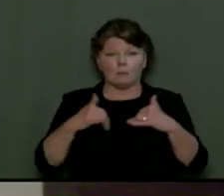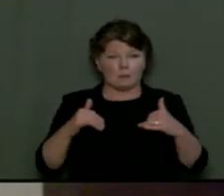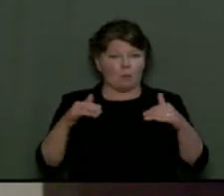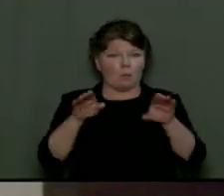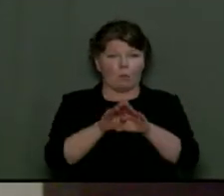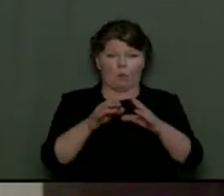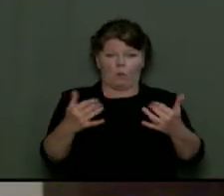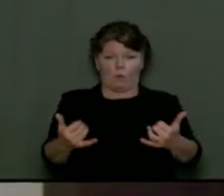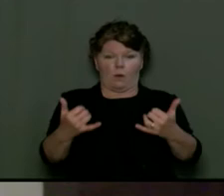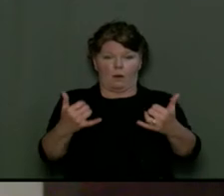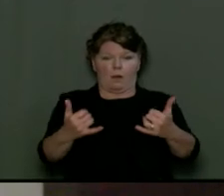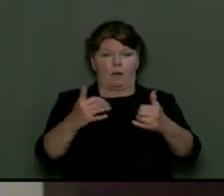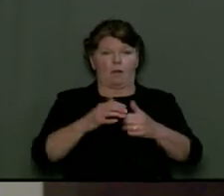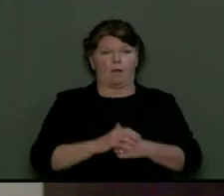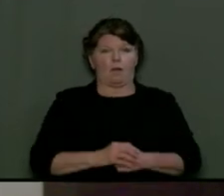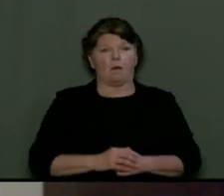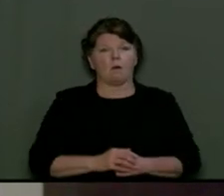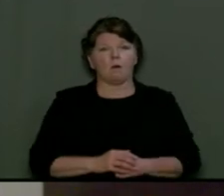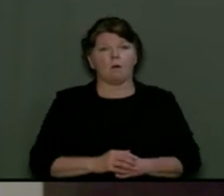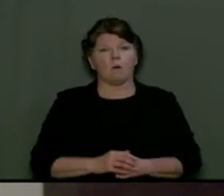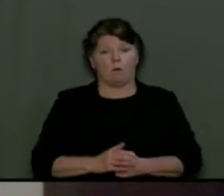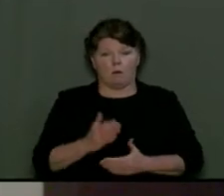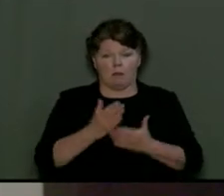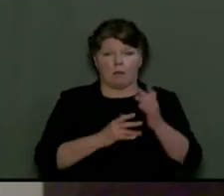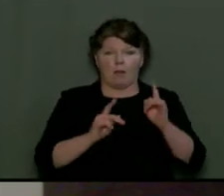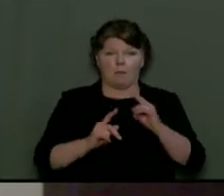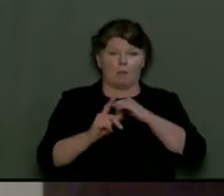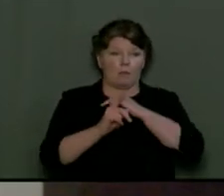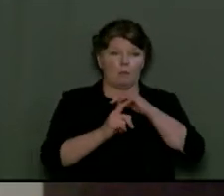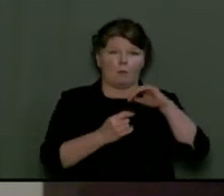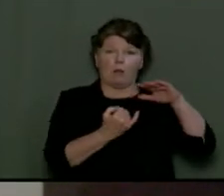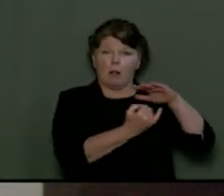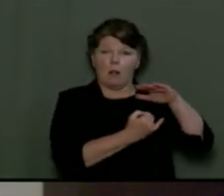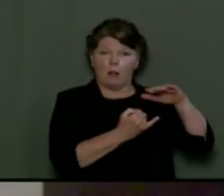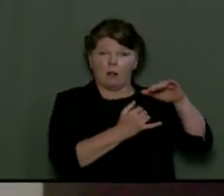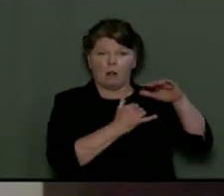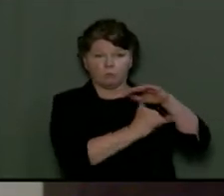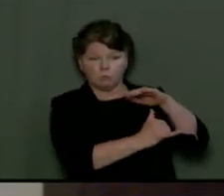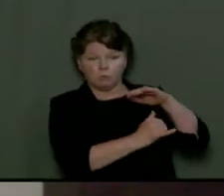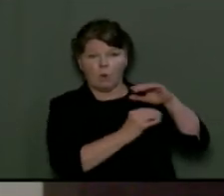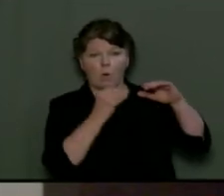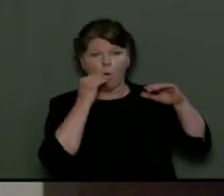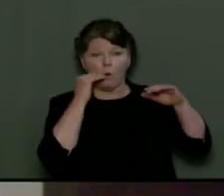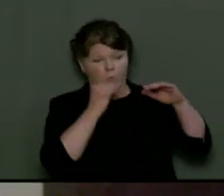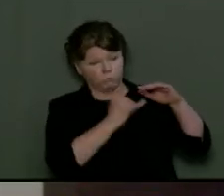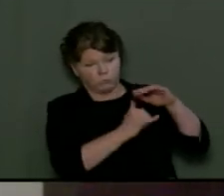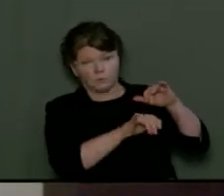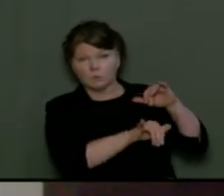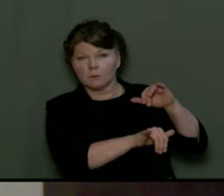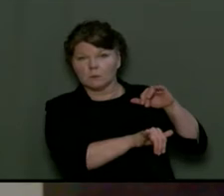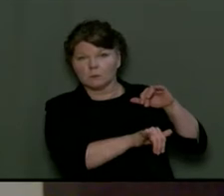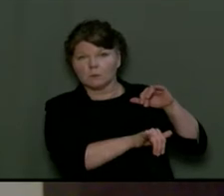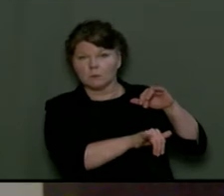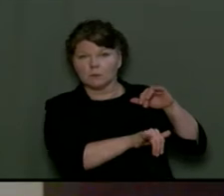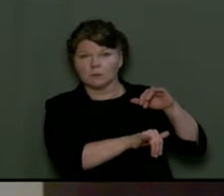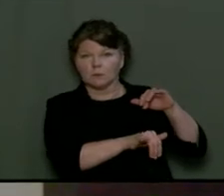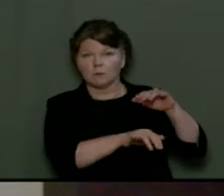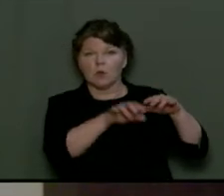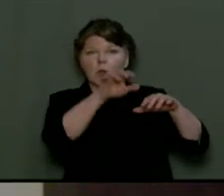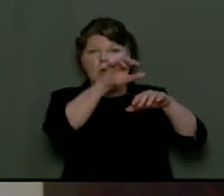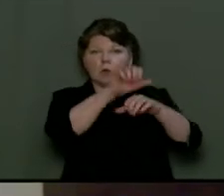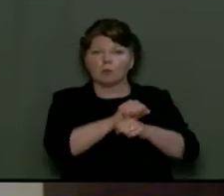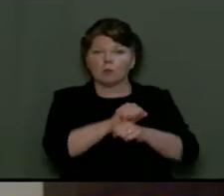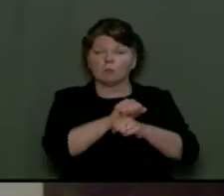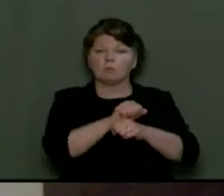day. Many people were quarantined in their homes, and there was a great slave